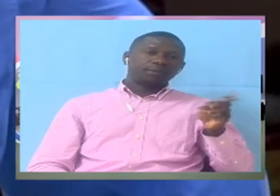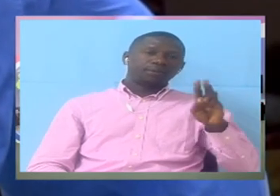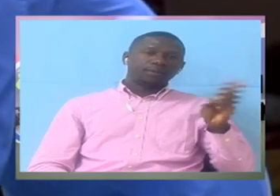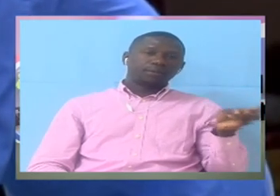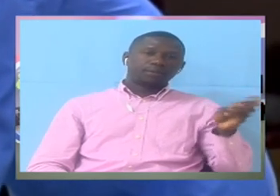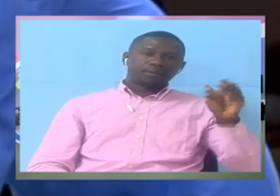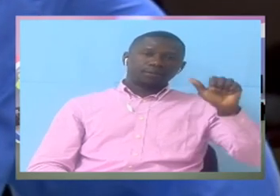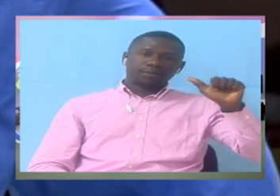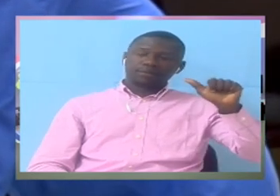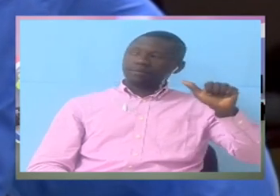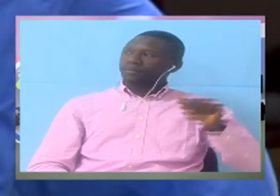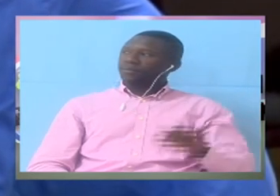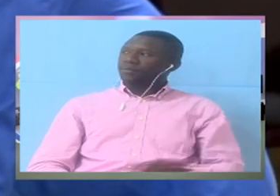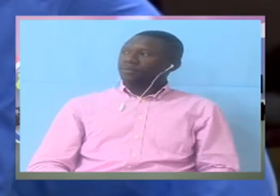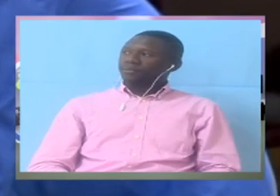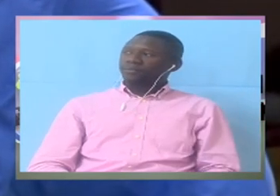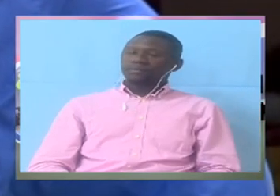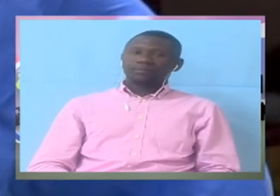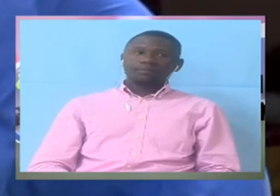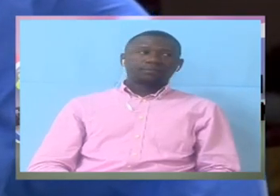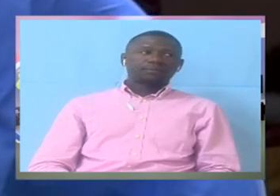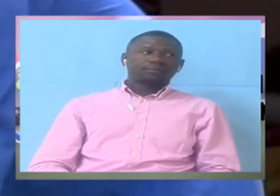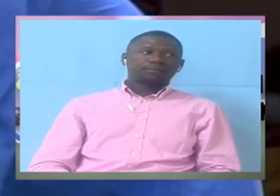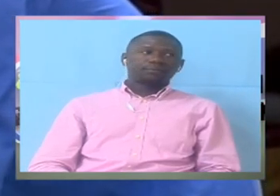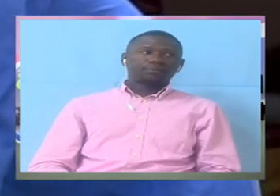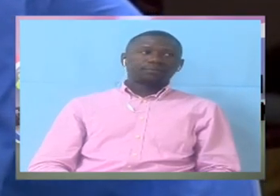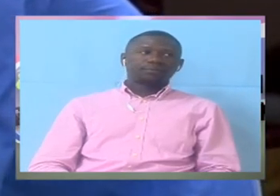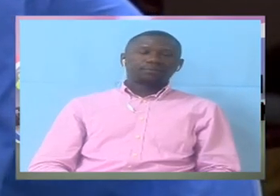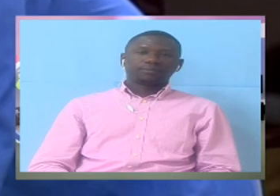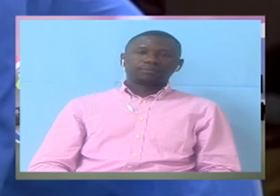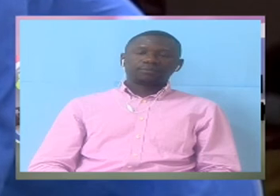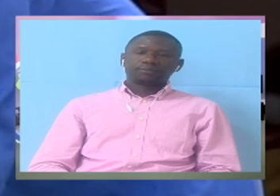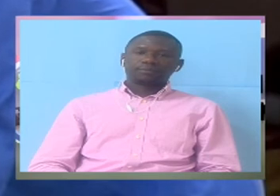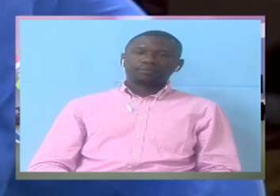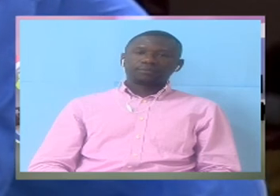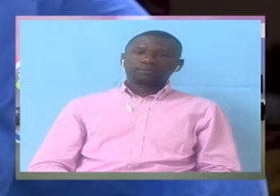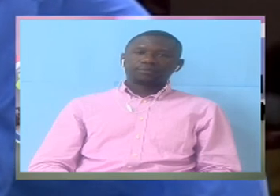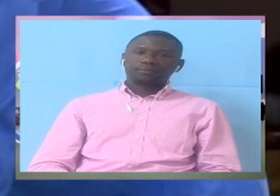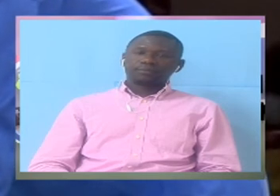Interpretation into the microphone, please. Nte Omar Dampha.